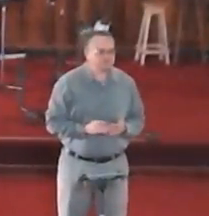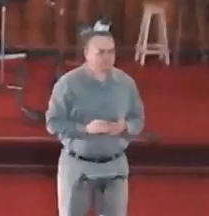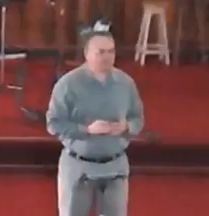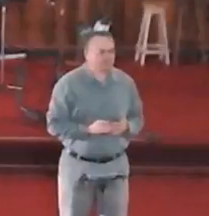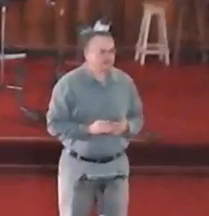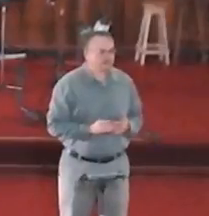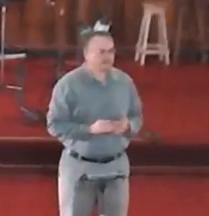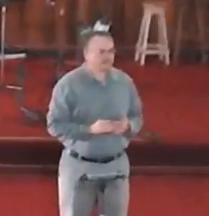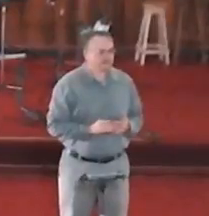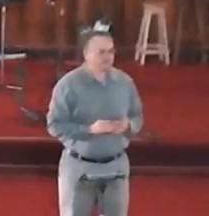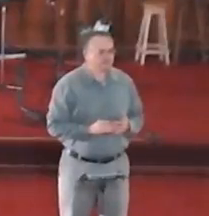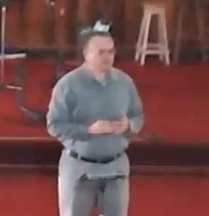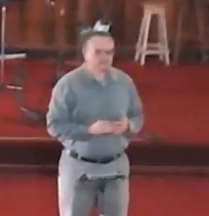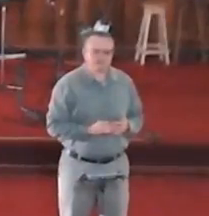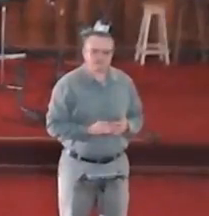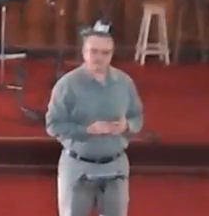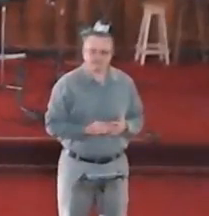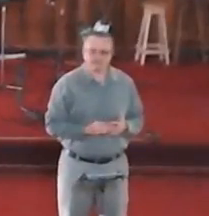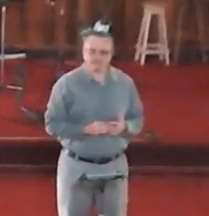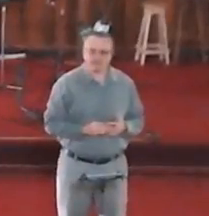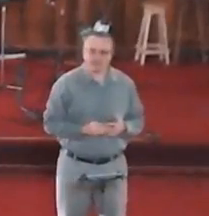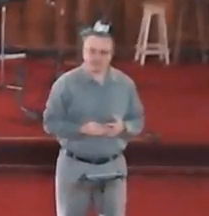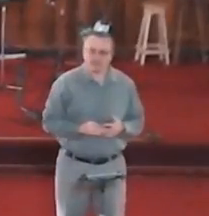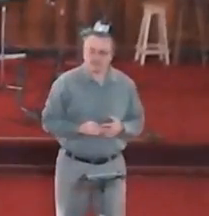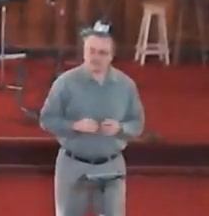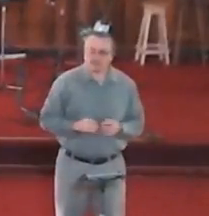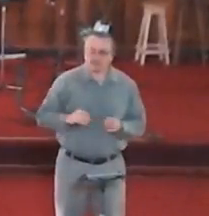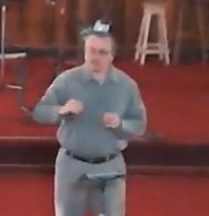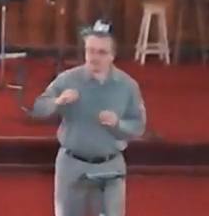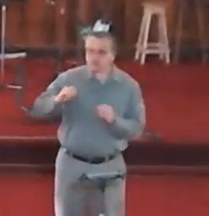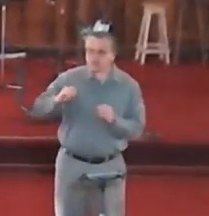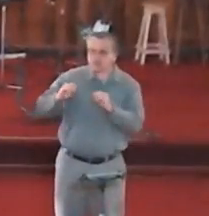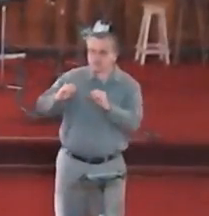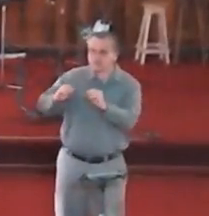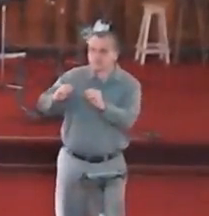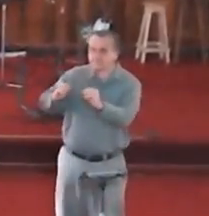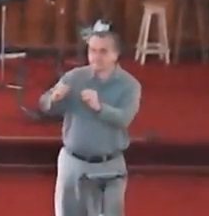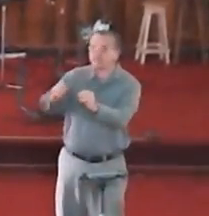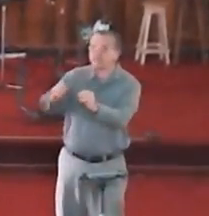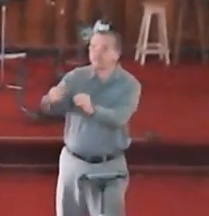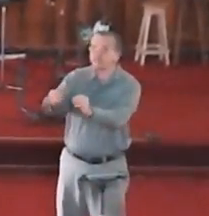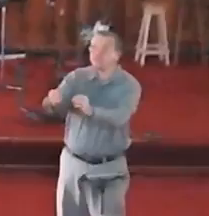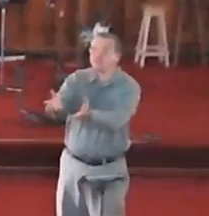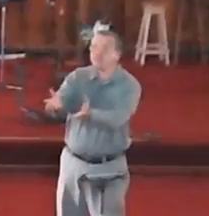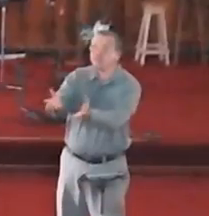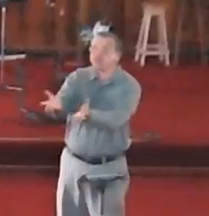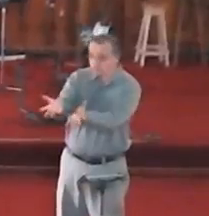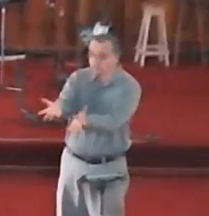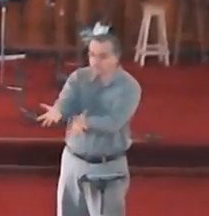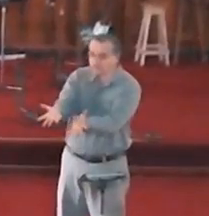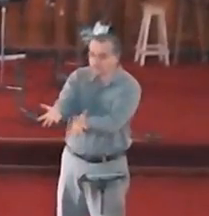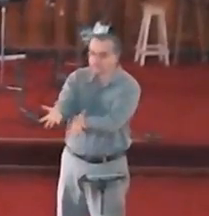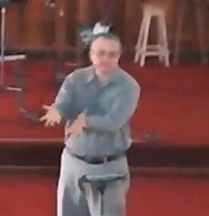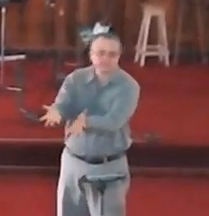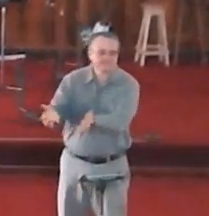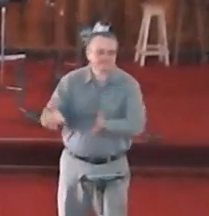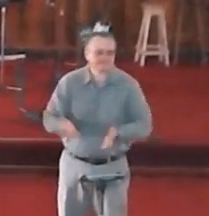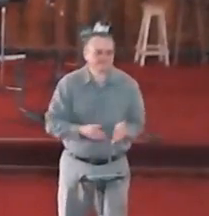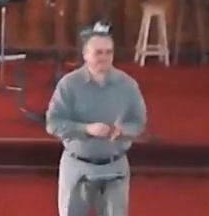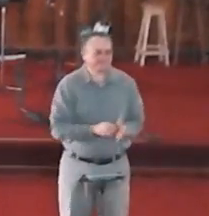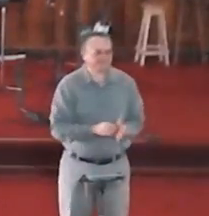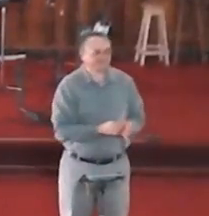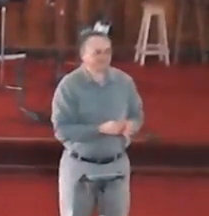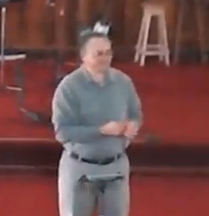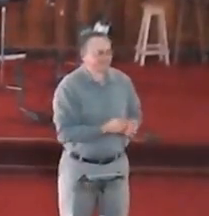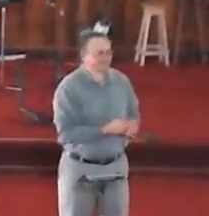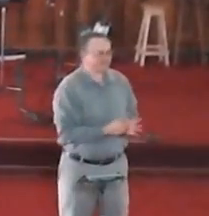more about this word paraclesis because it's also used in reference to the Holy Spirit. El Espíritu Santo se le llama en la Biblia el Consolador. One of the names